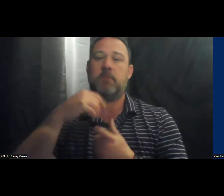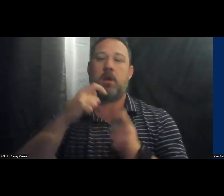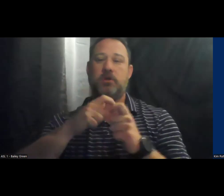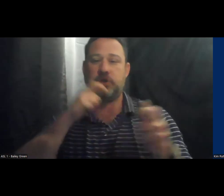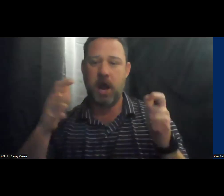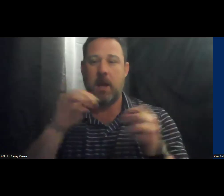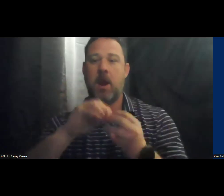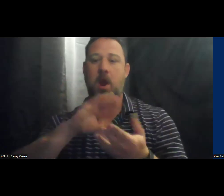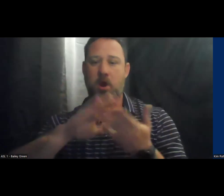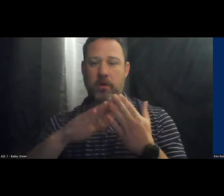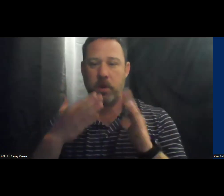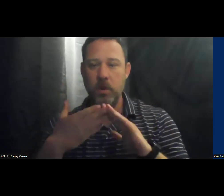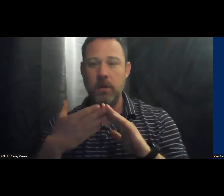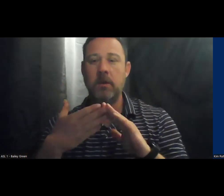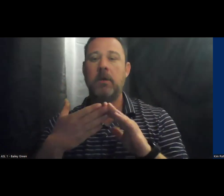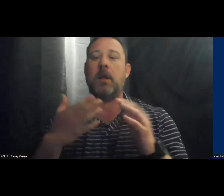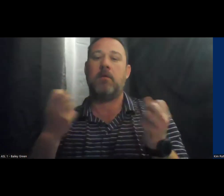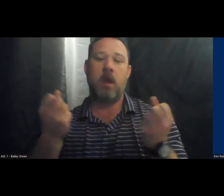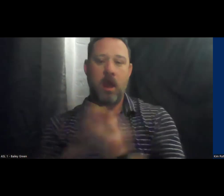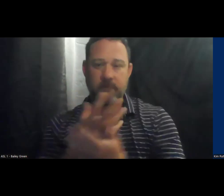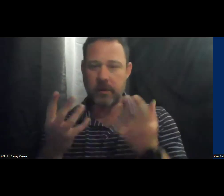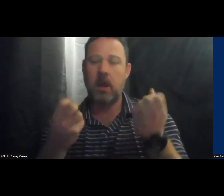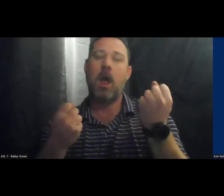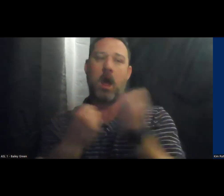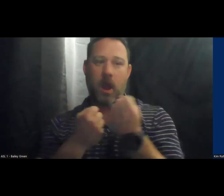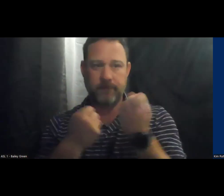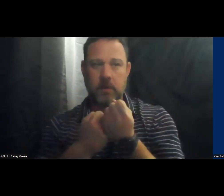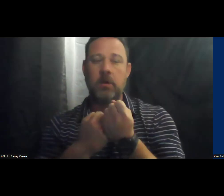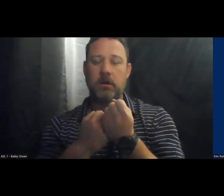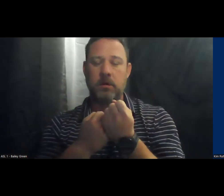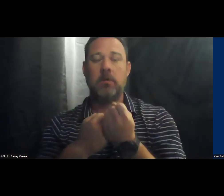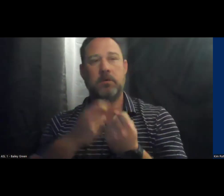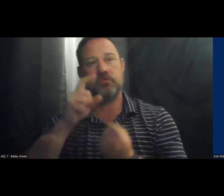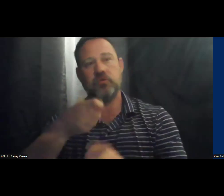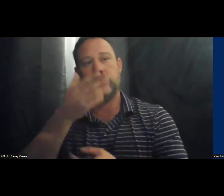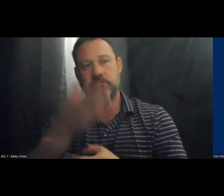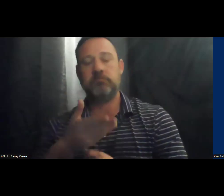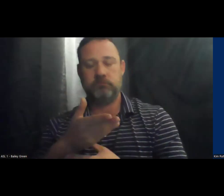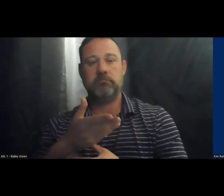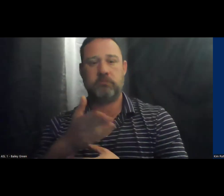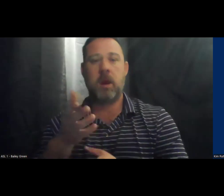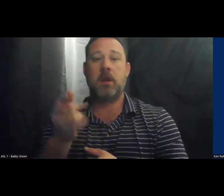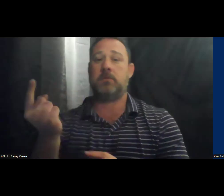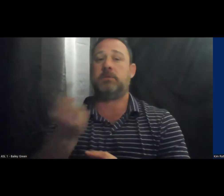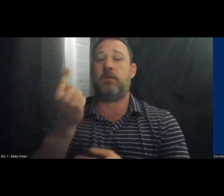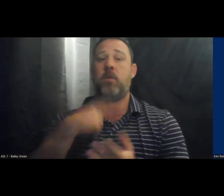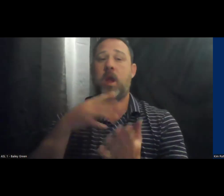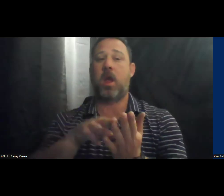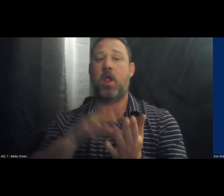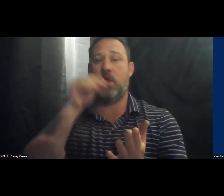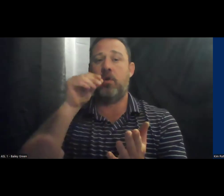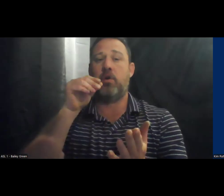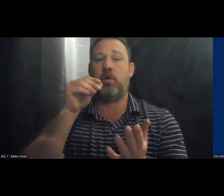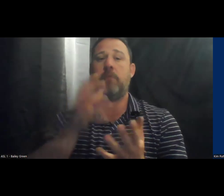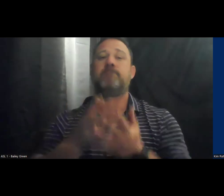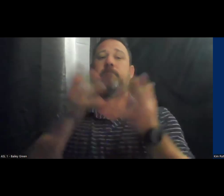our community and everything that an advocate should be, and also someone who I have learned so much